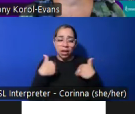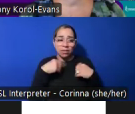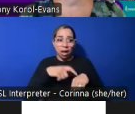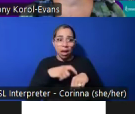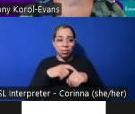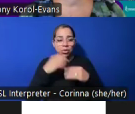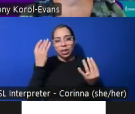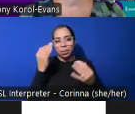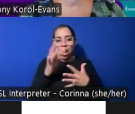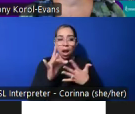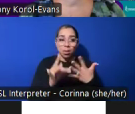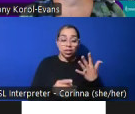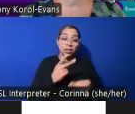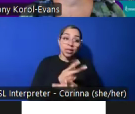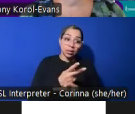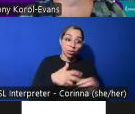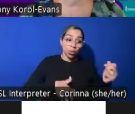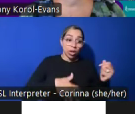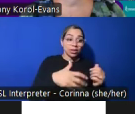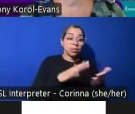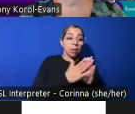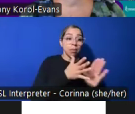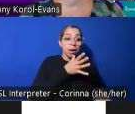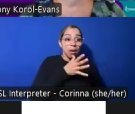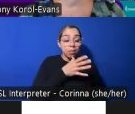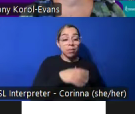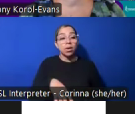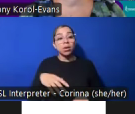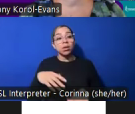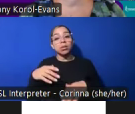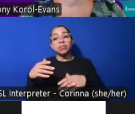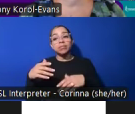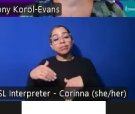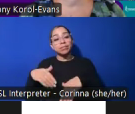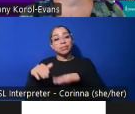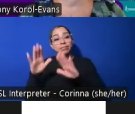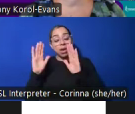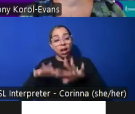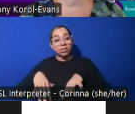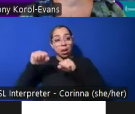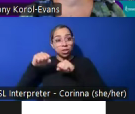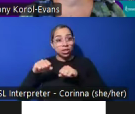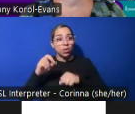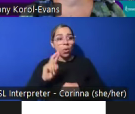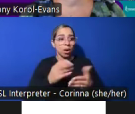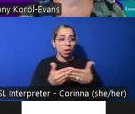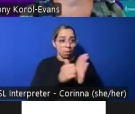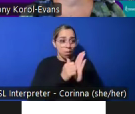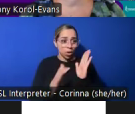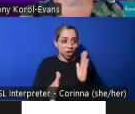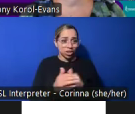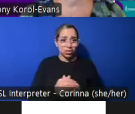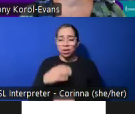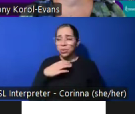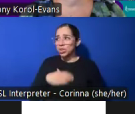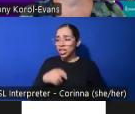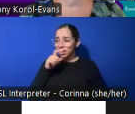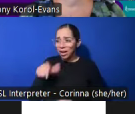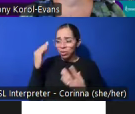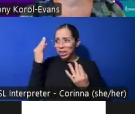the pregnancy and be a mom, go with adoption, or have an abortion. I really wish I didn't have to think about any of